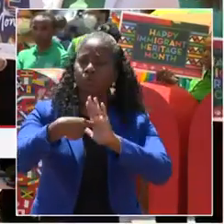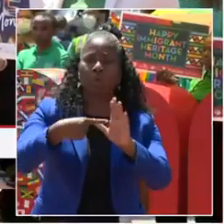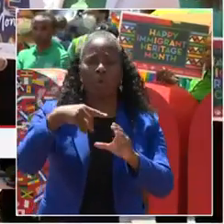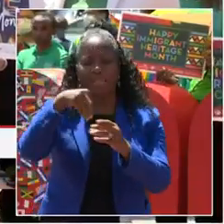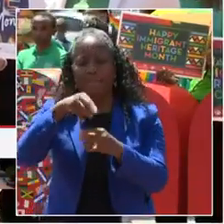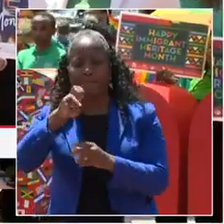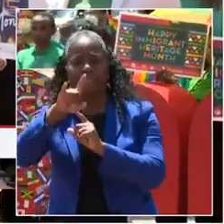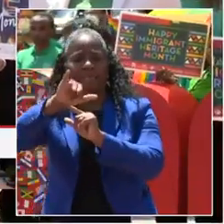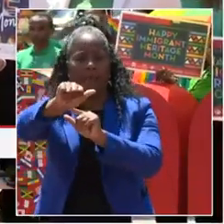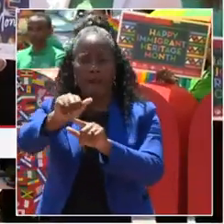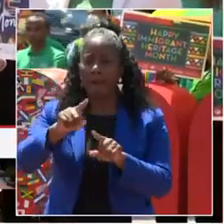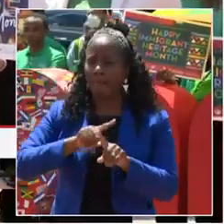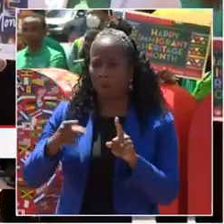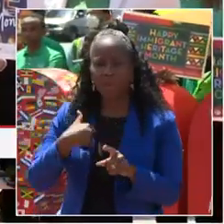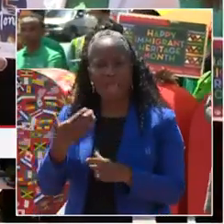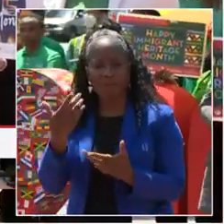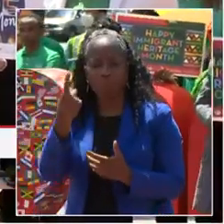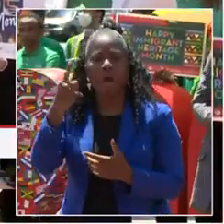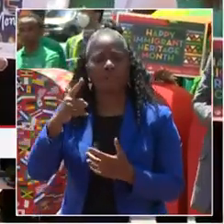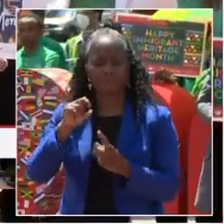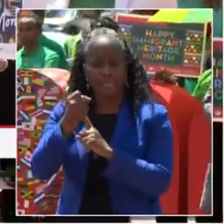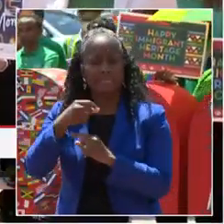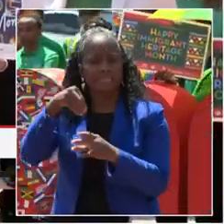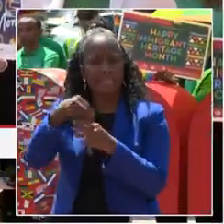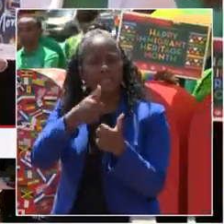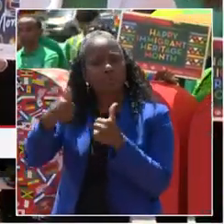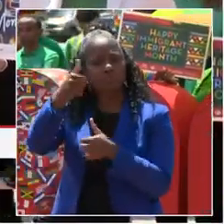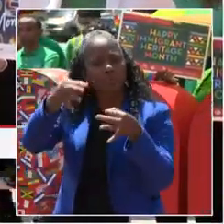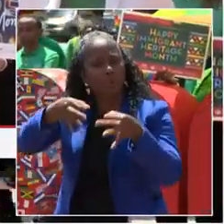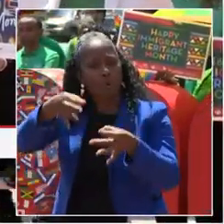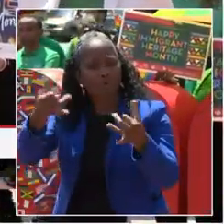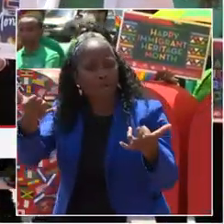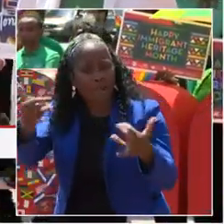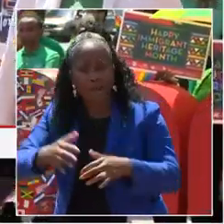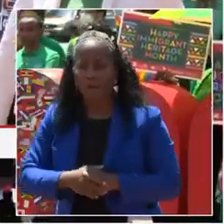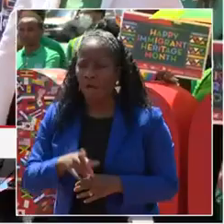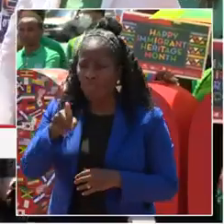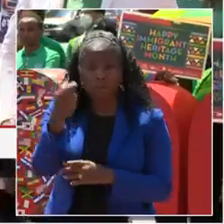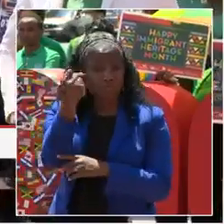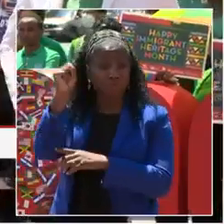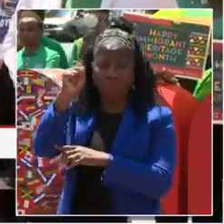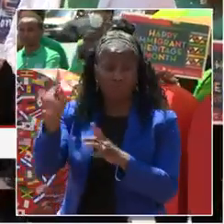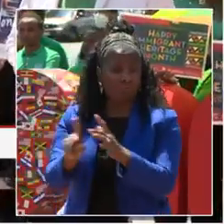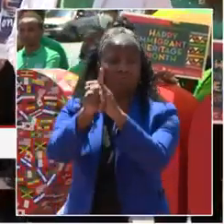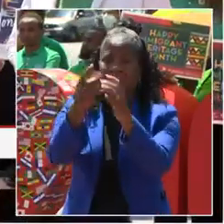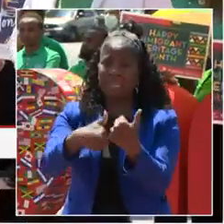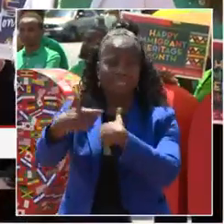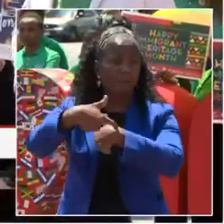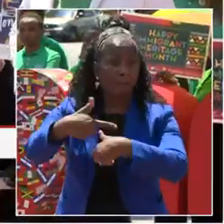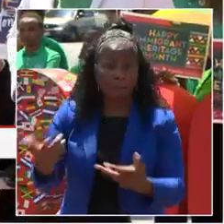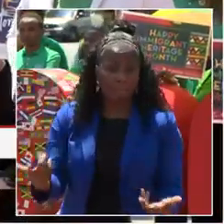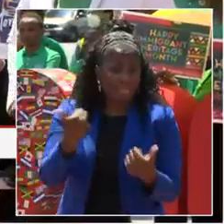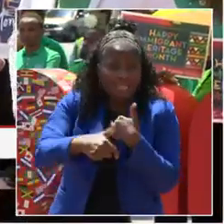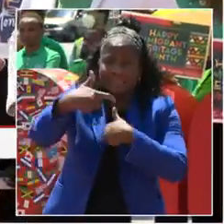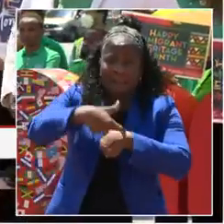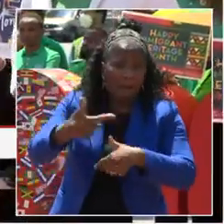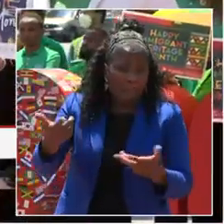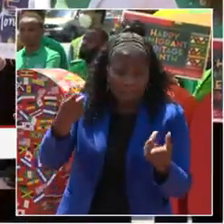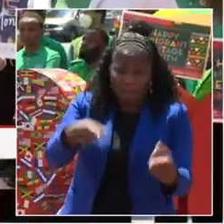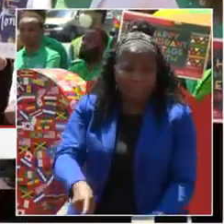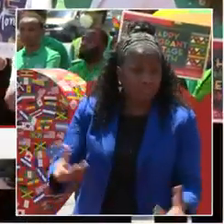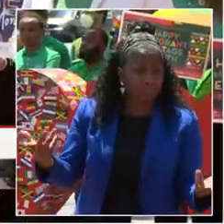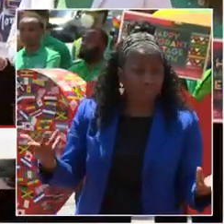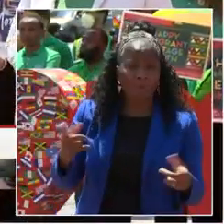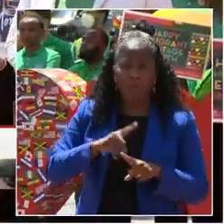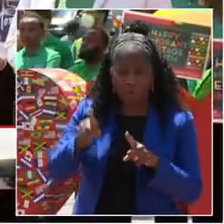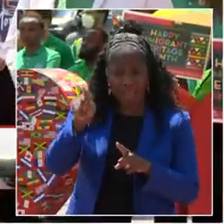know, we have a looming case in the Supreme Court. Those protests can pop up at any moment, at any time, and we have to be